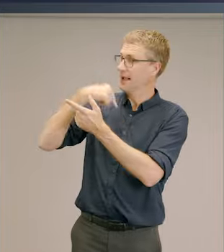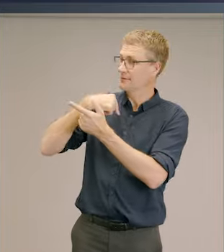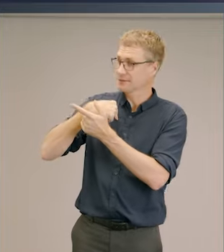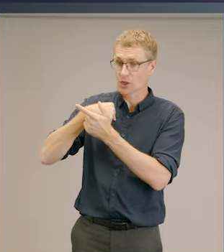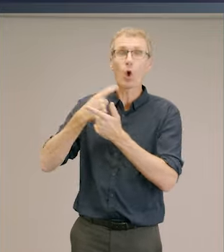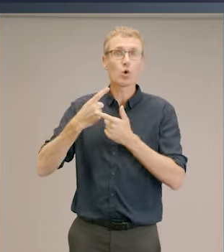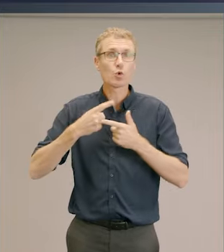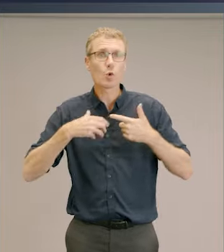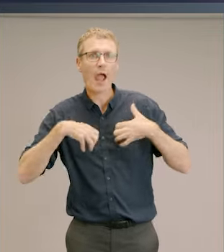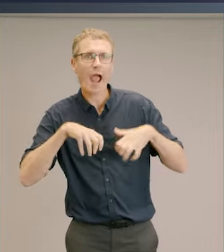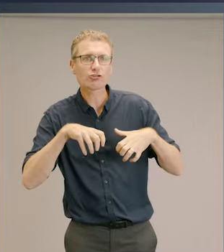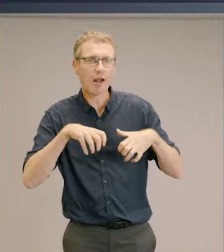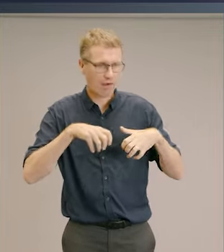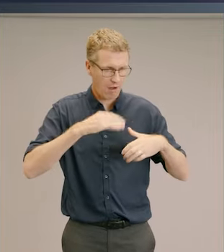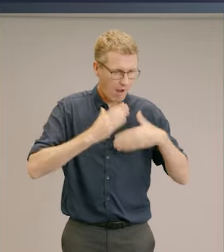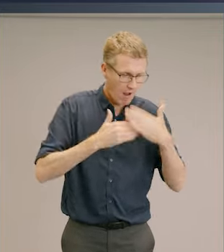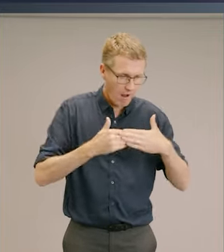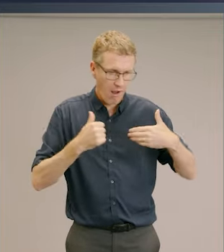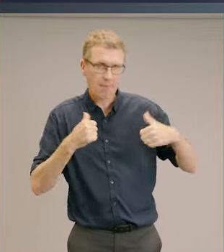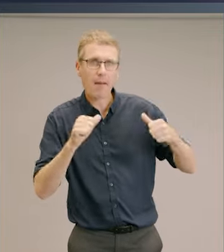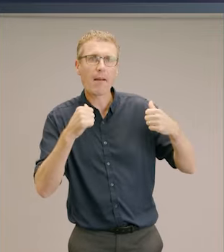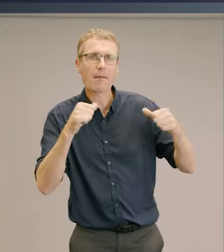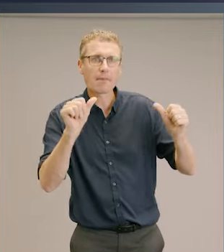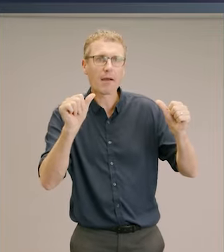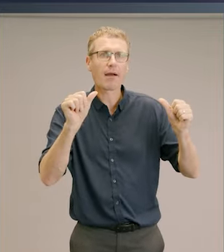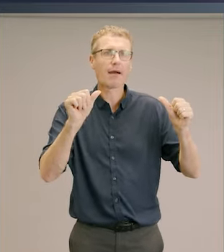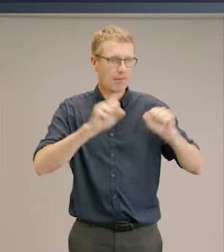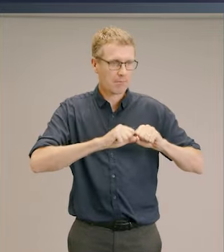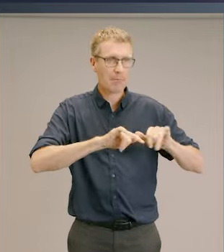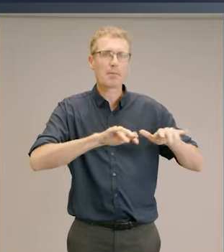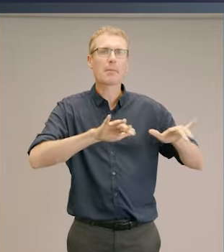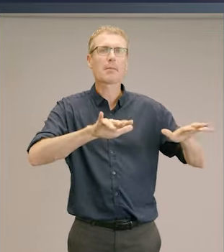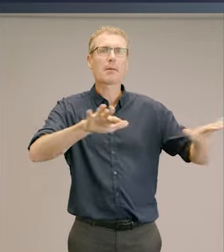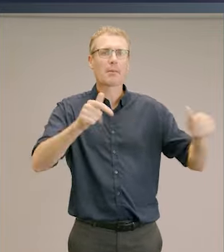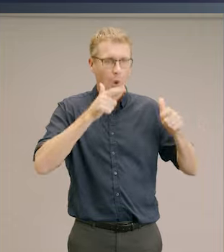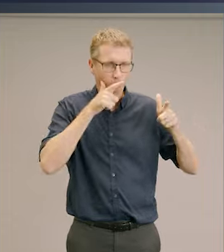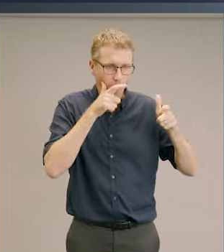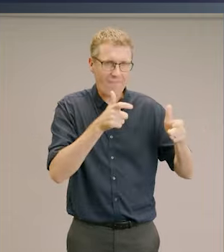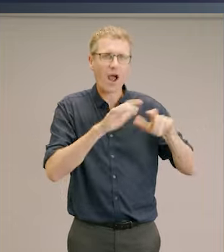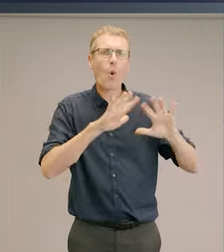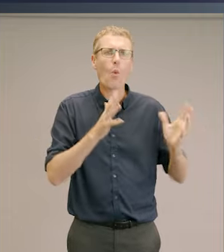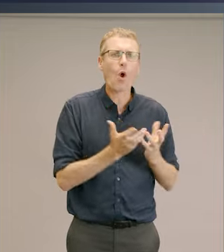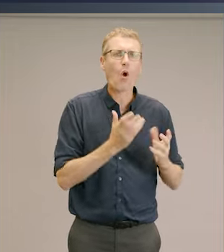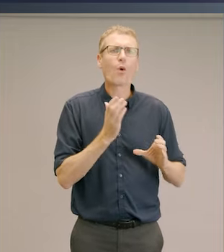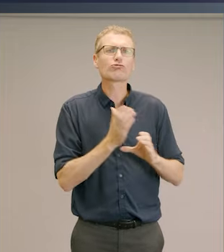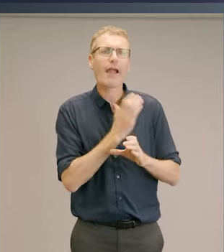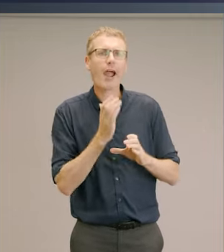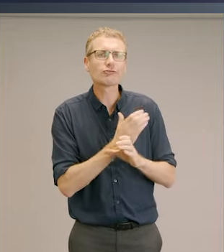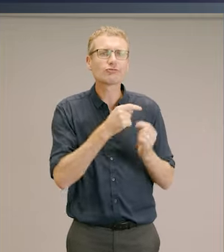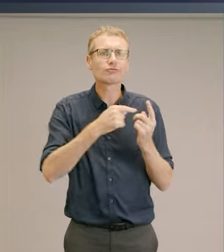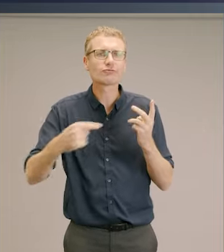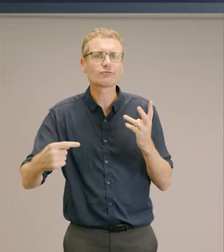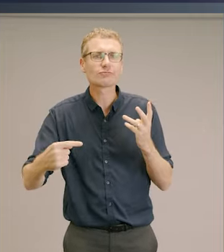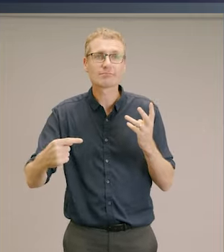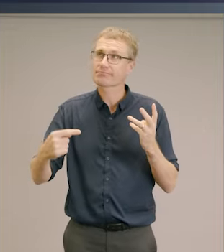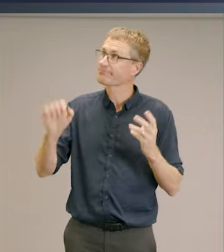be fruitful, to fill the earth, to multiply, and to steward all of creation, this creation that God